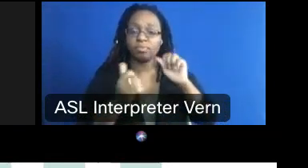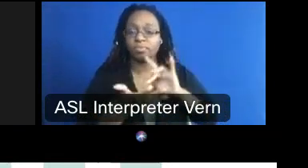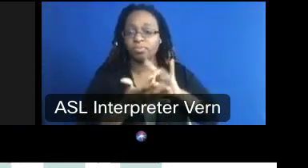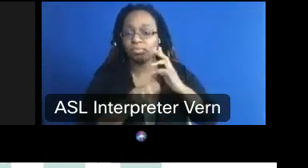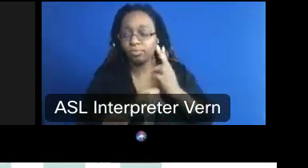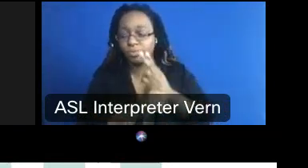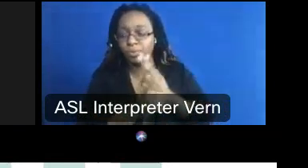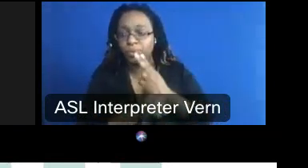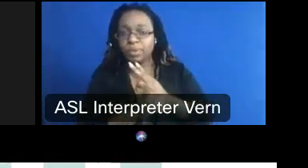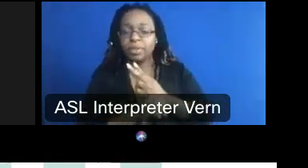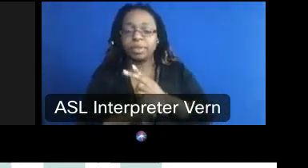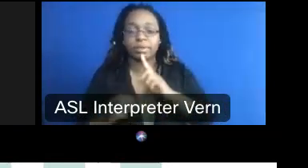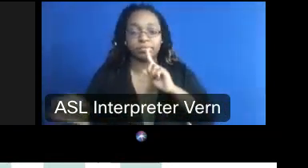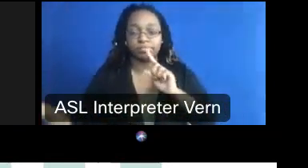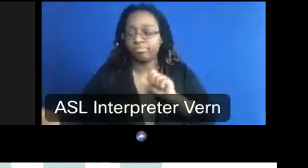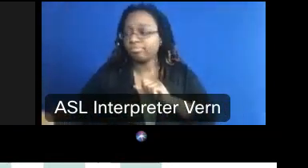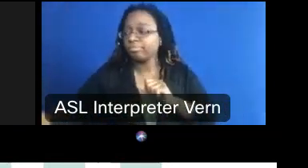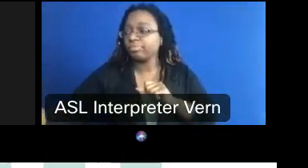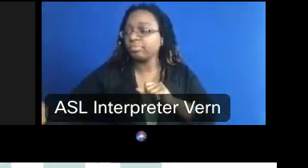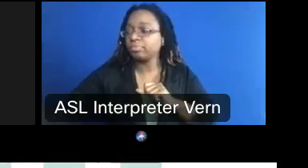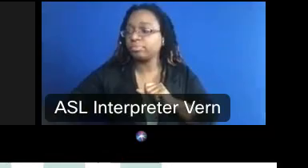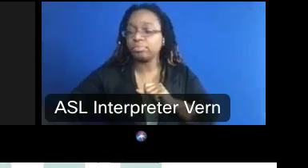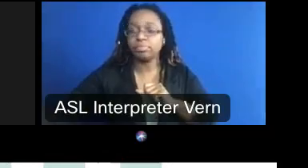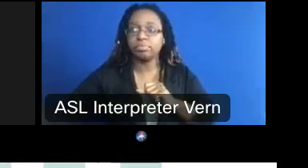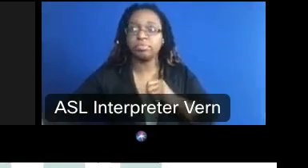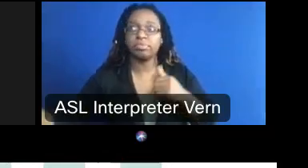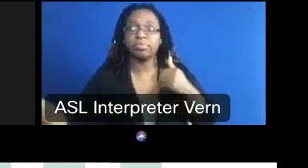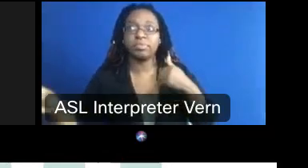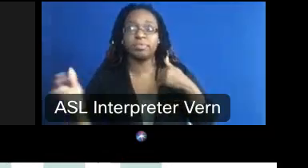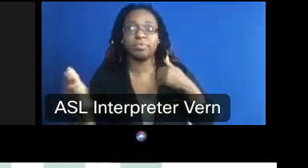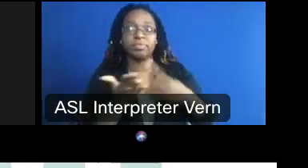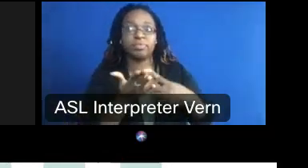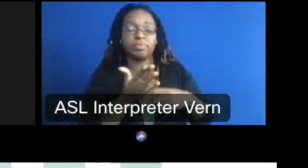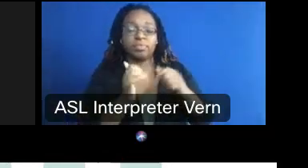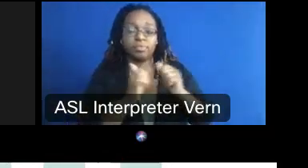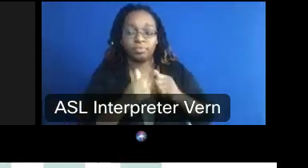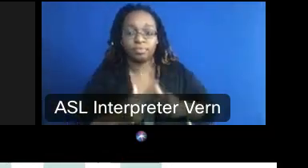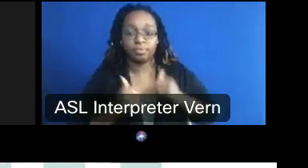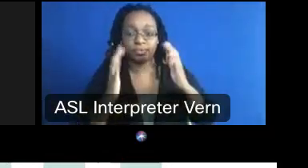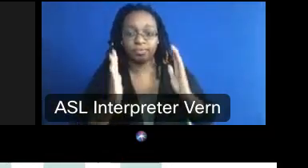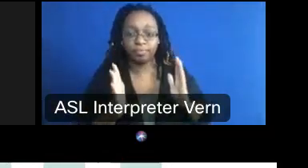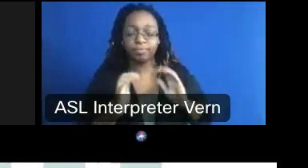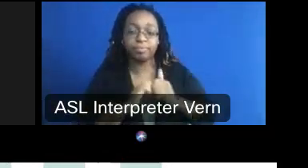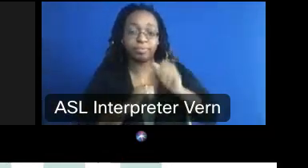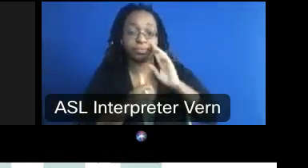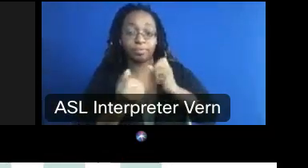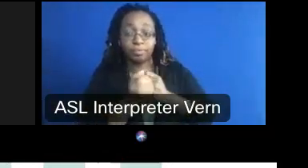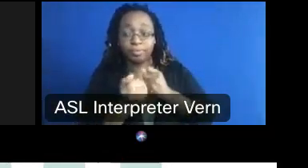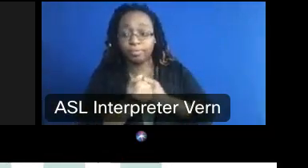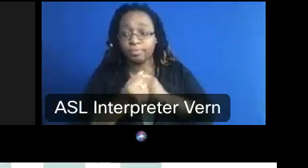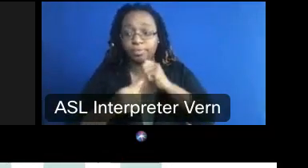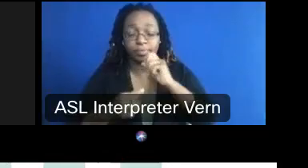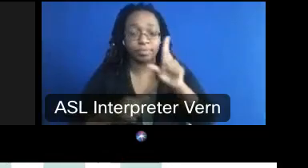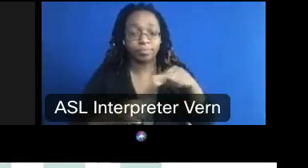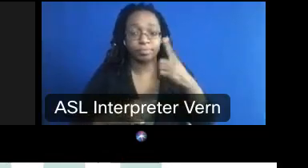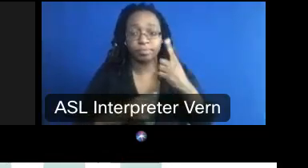really have conversations with the survivor and how this supports not only safety